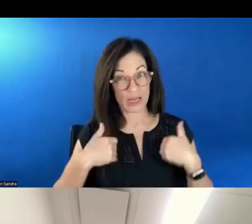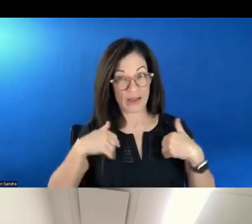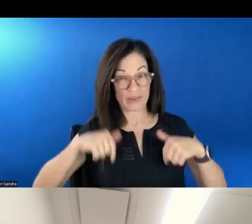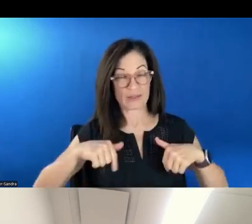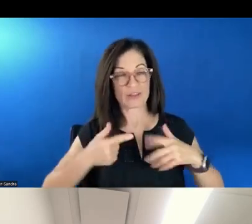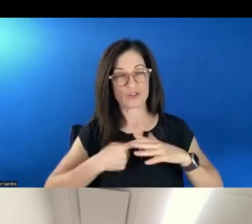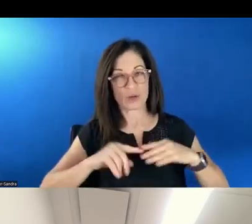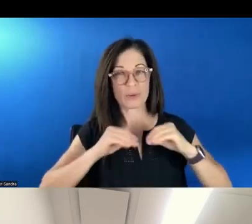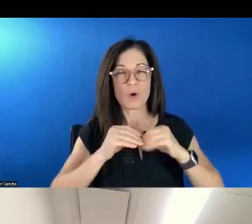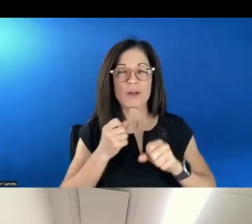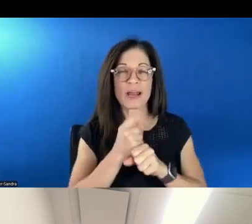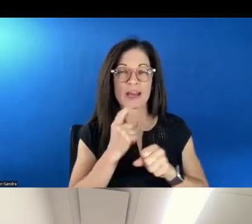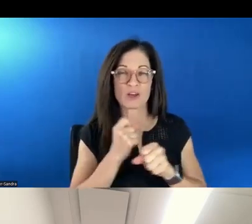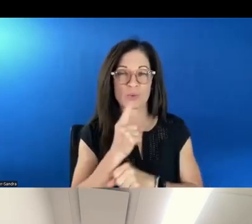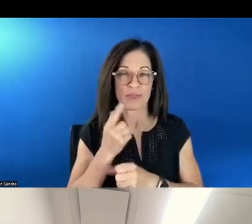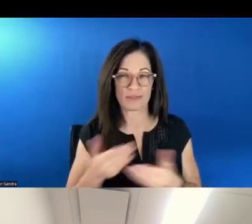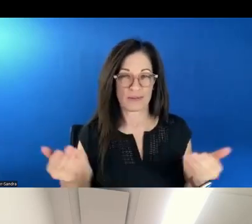an annual tradition.